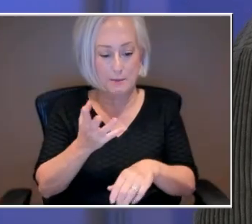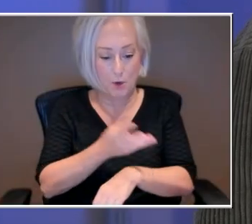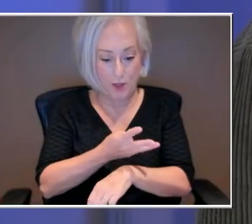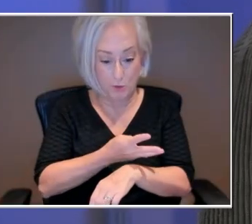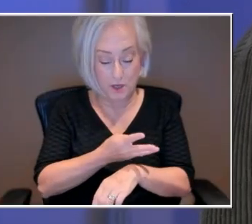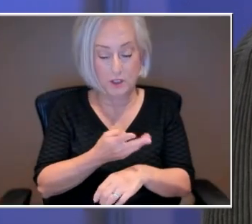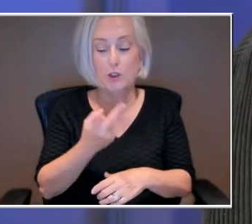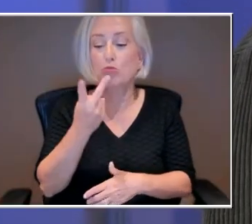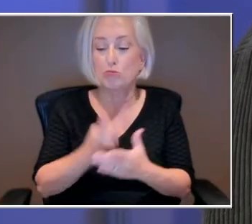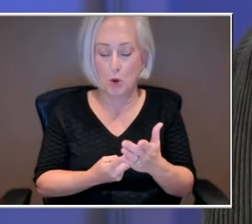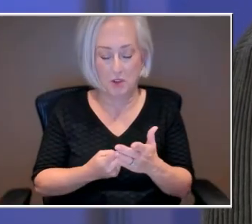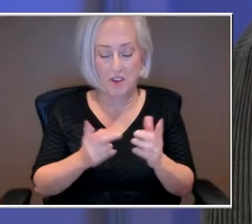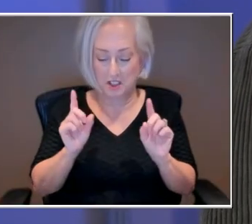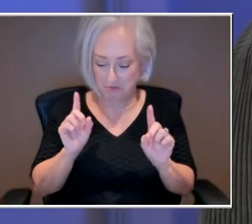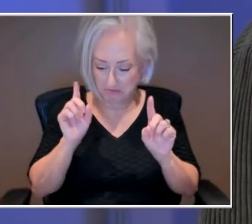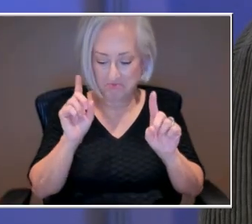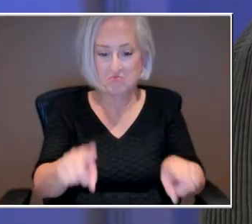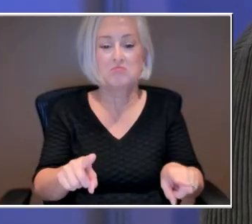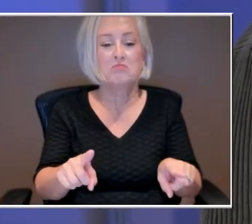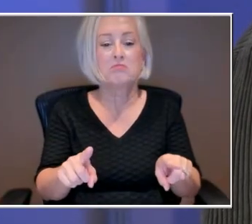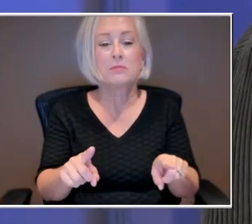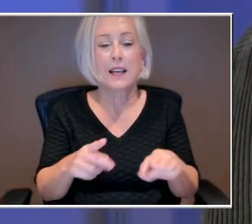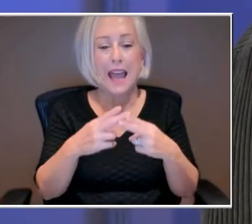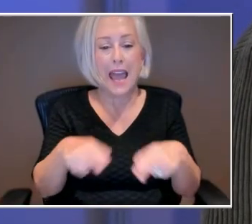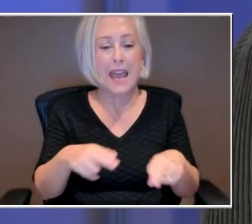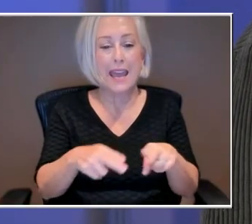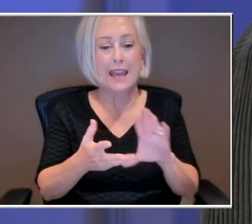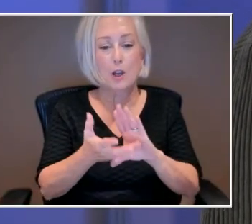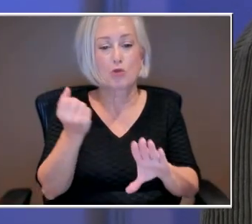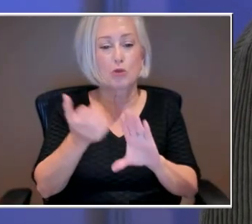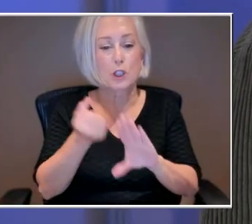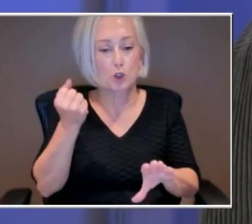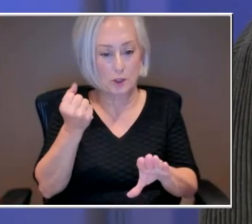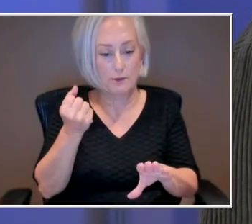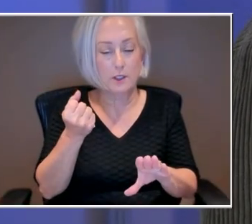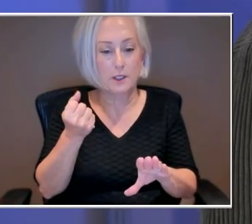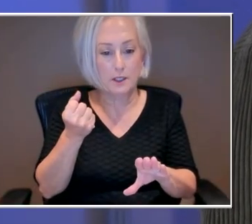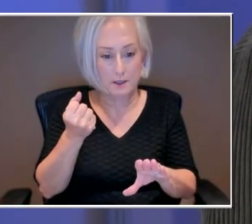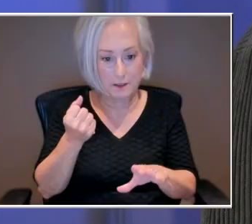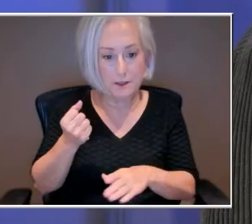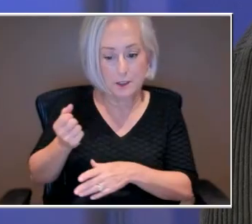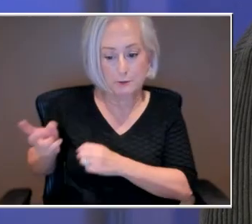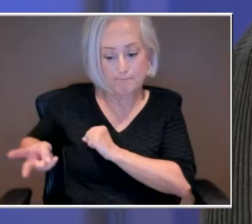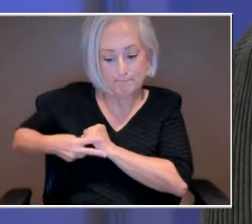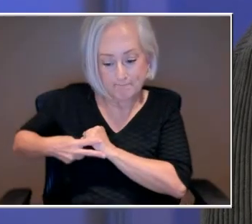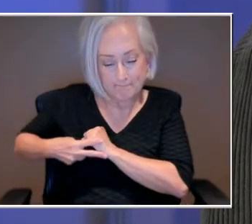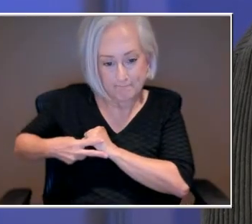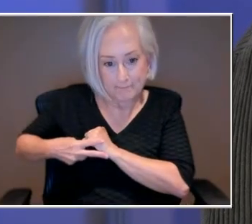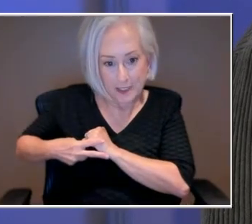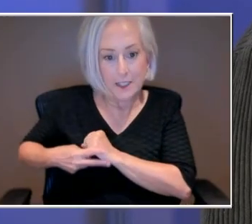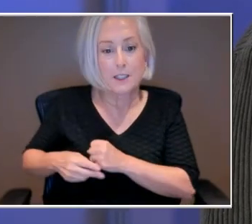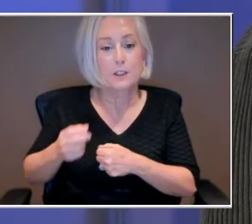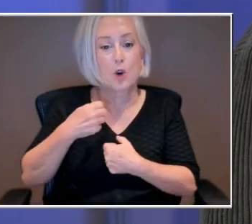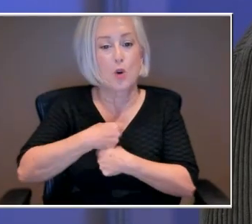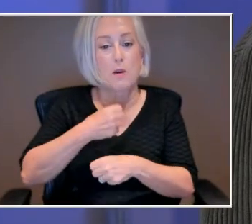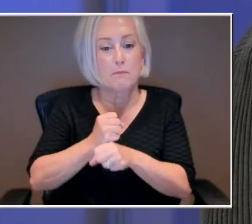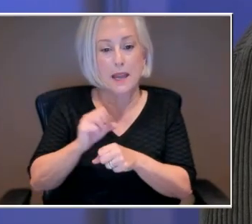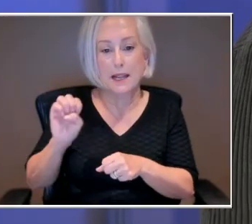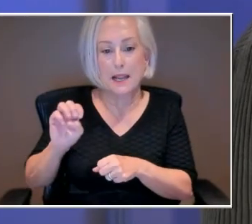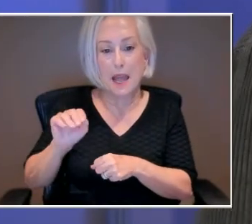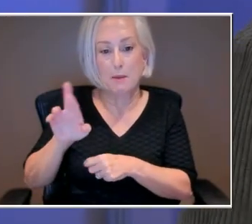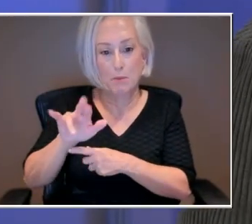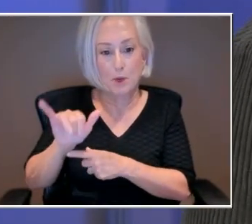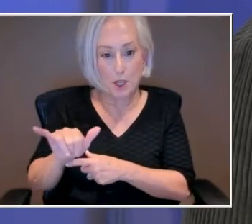retrieval, and we went ahead and created embryos, like you said, in which we got 6. And we did